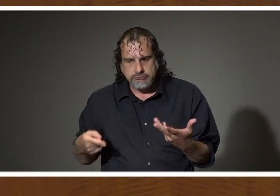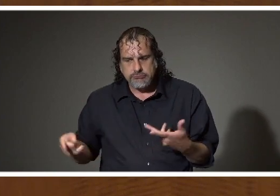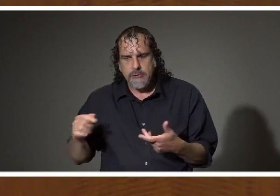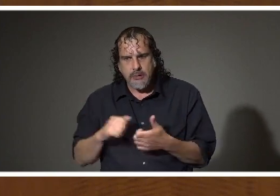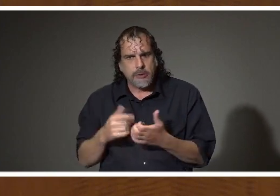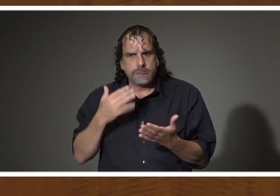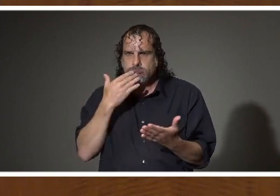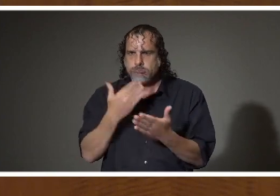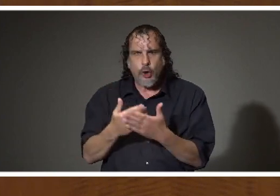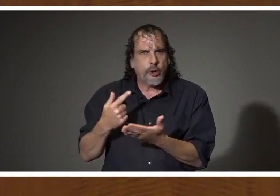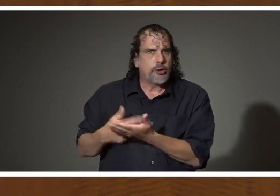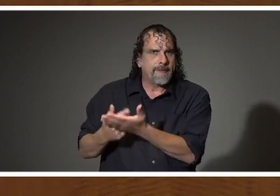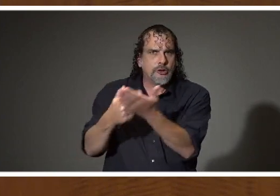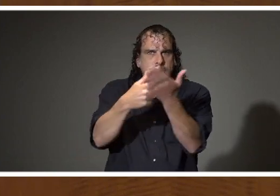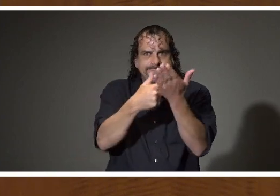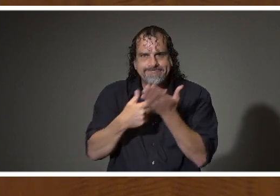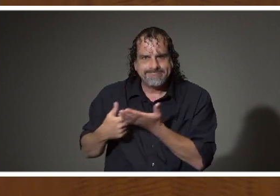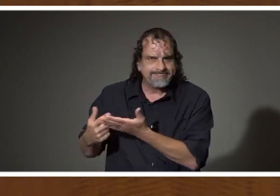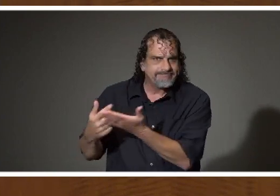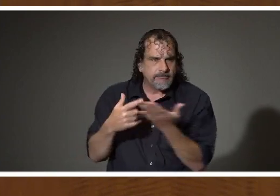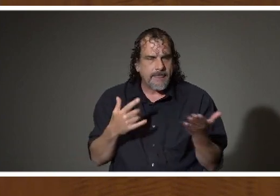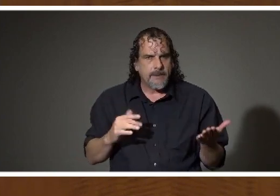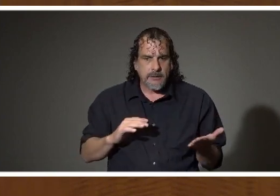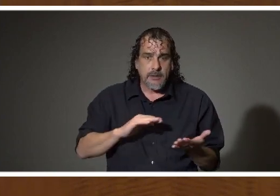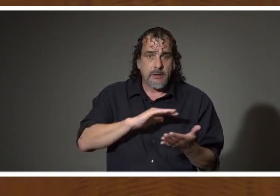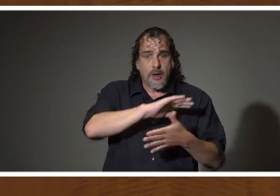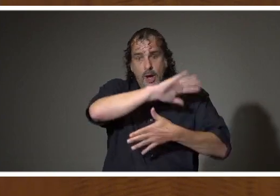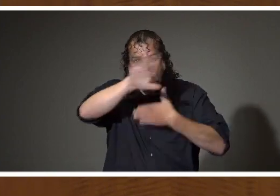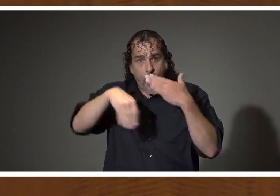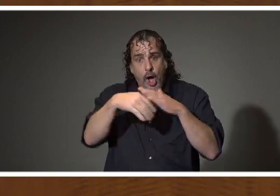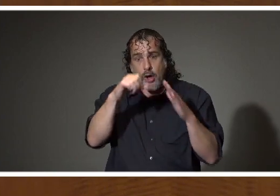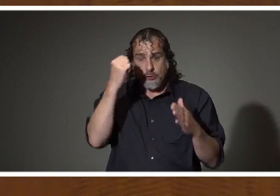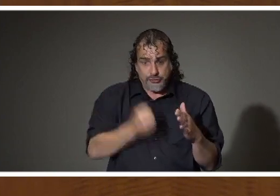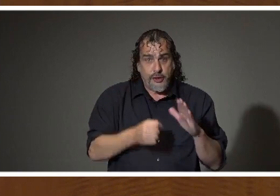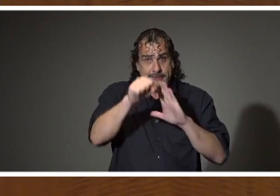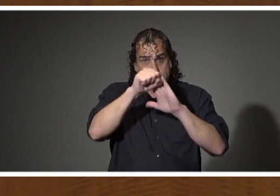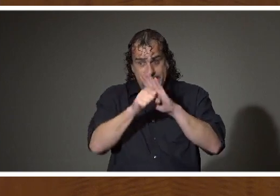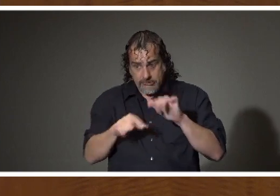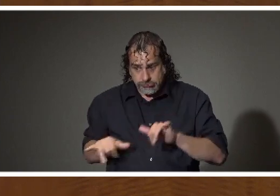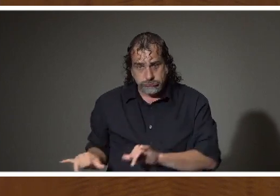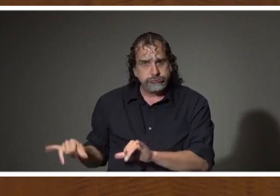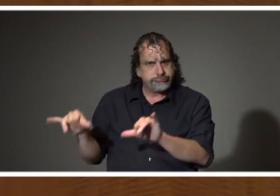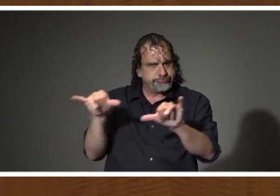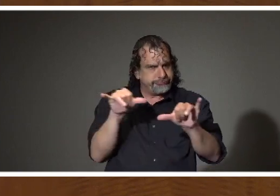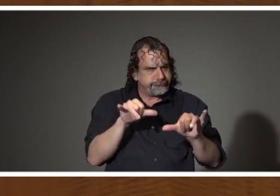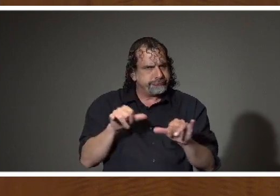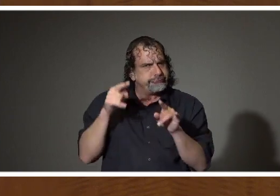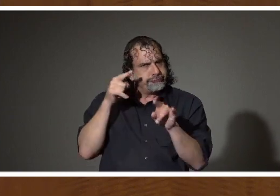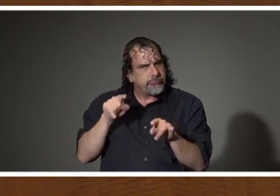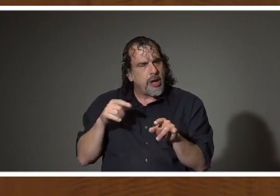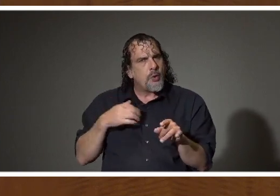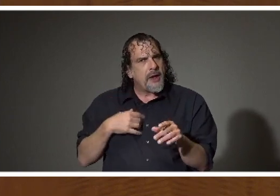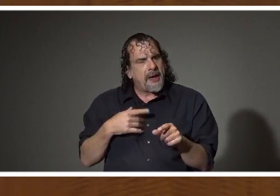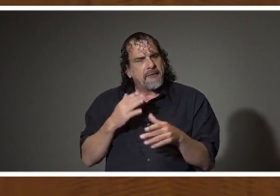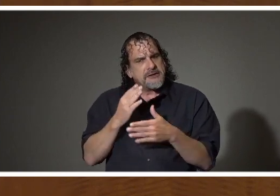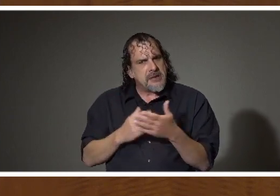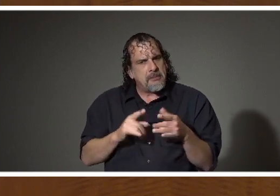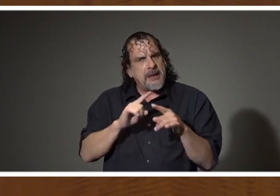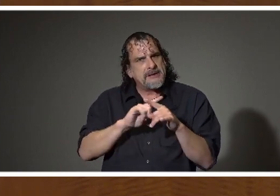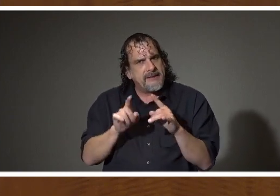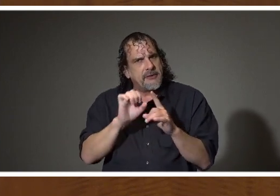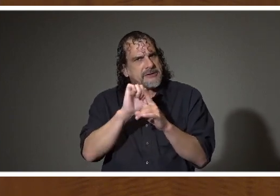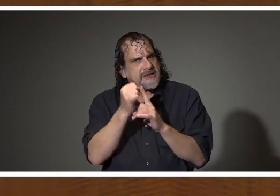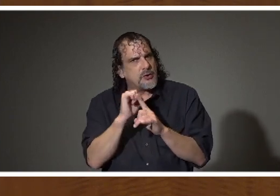had a great conversation. All of us are of similar minds. We each have different circumstances and